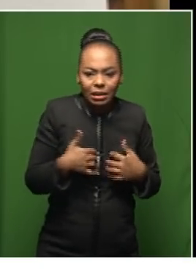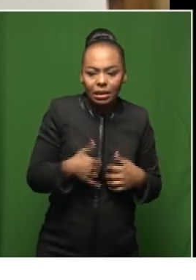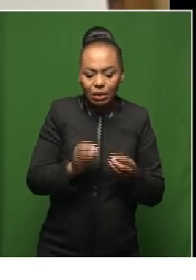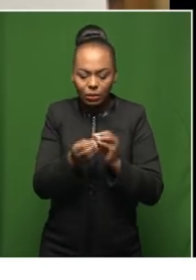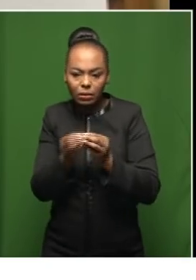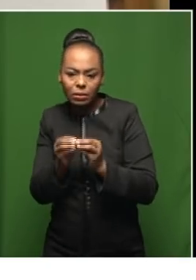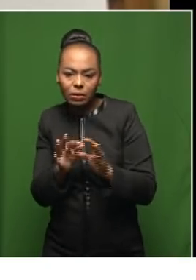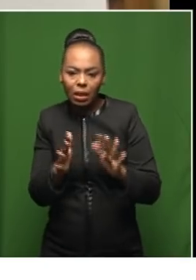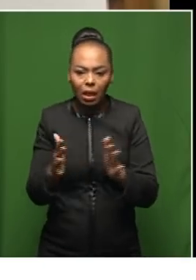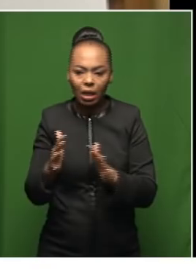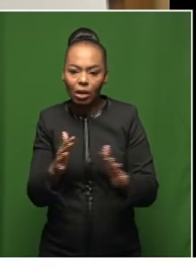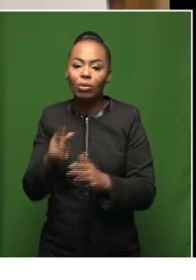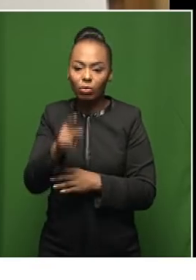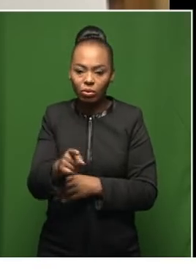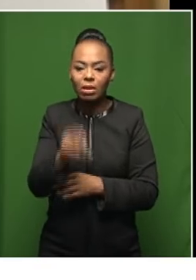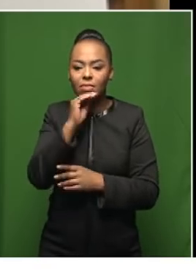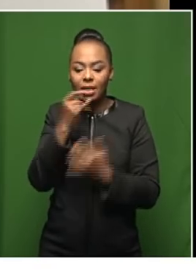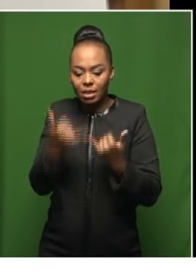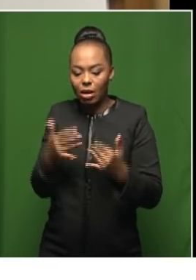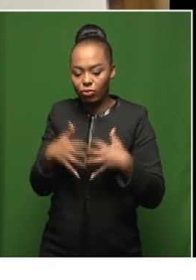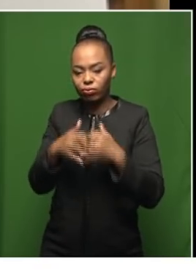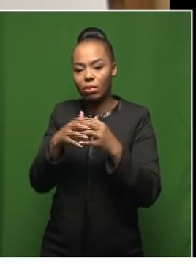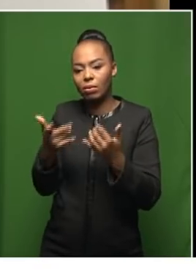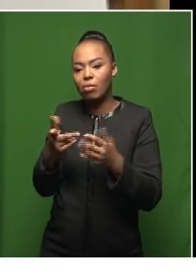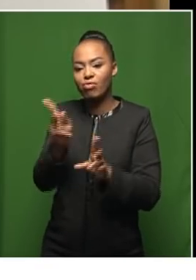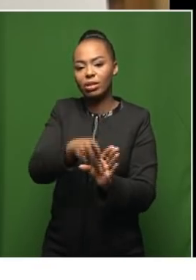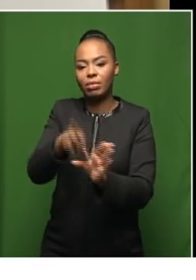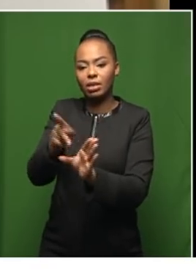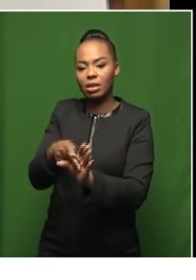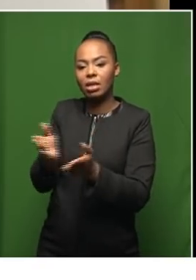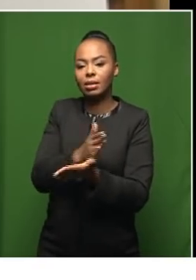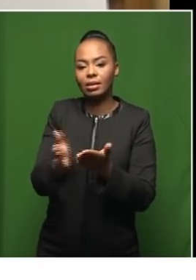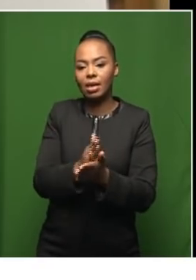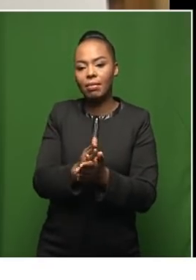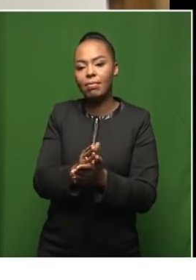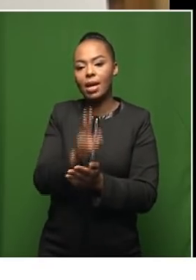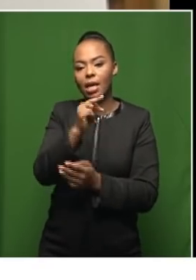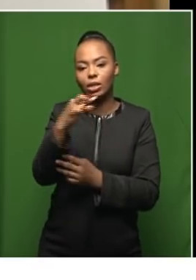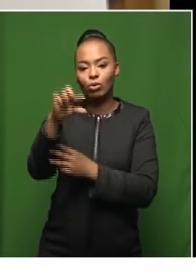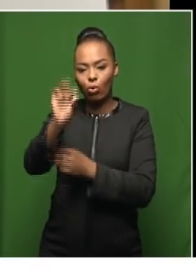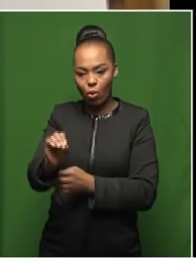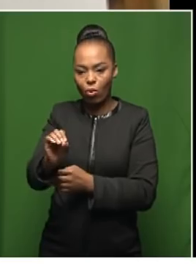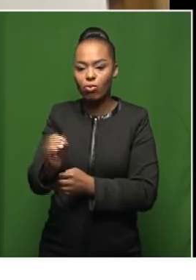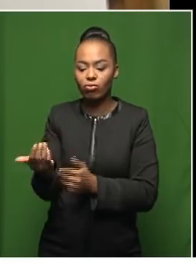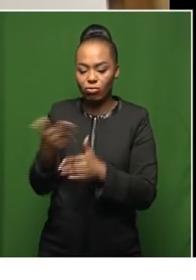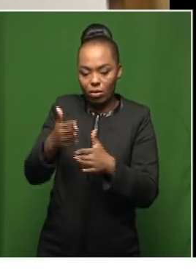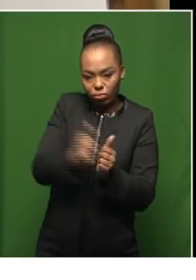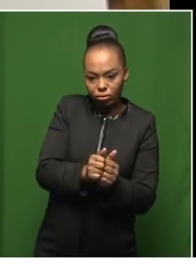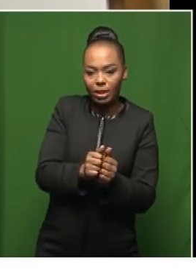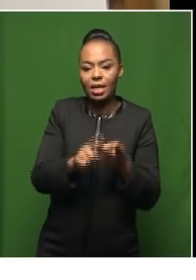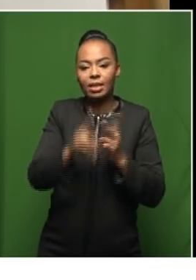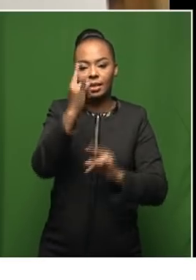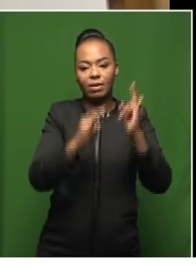structures, and we're hopefully going to get participation of some of the non-governmental side, private sector, civil